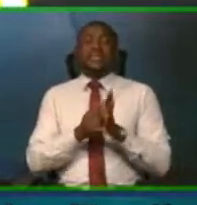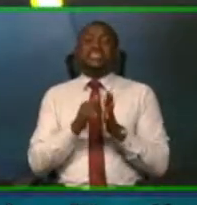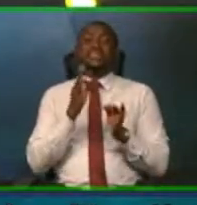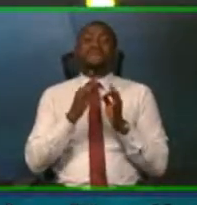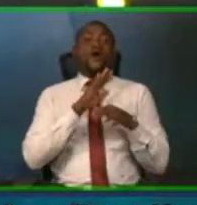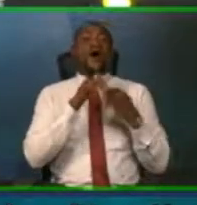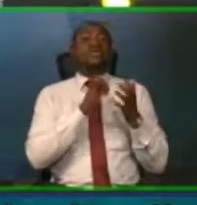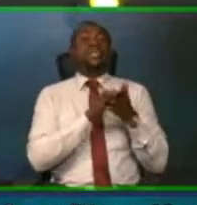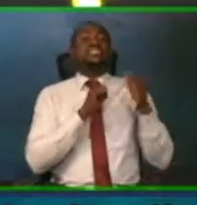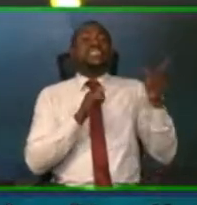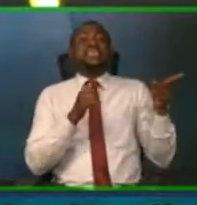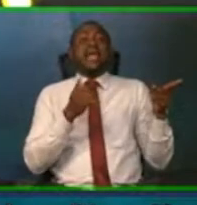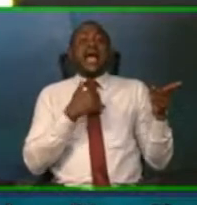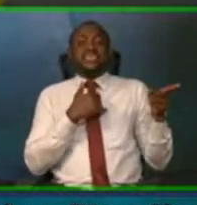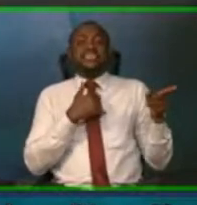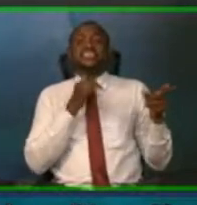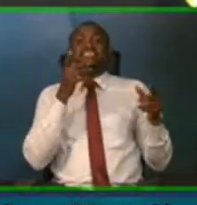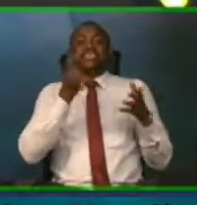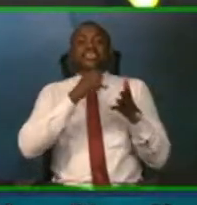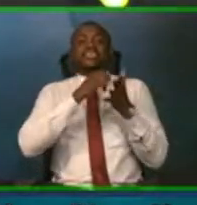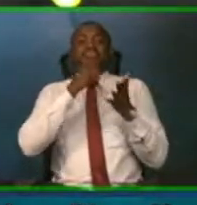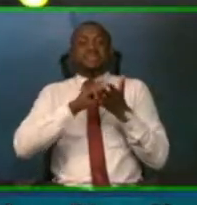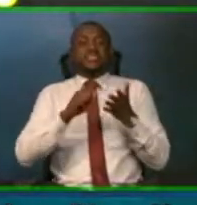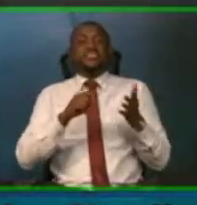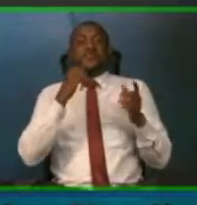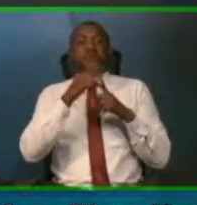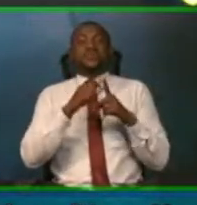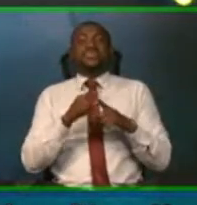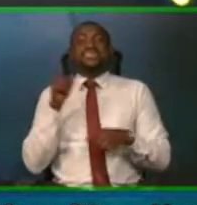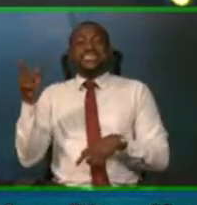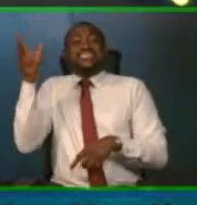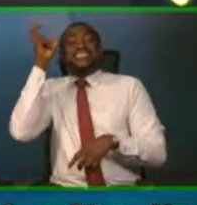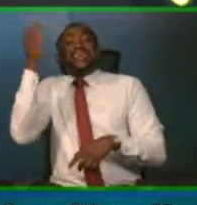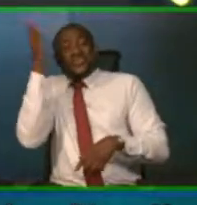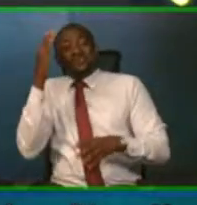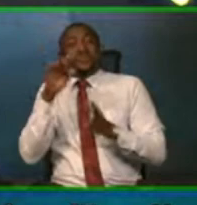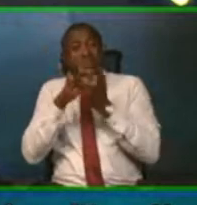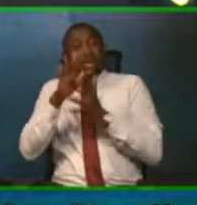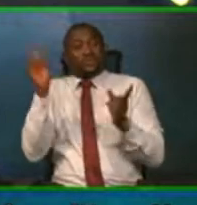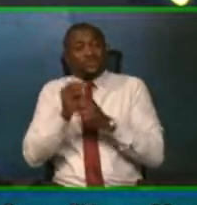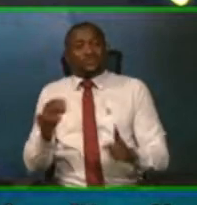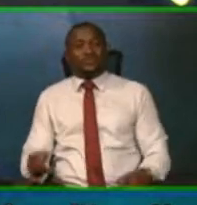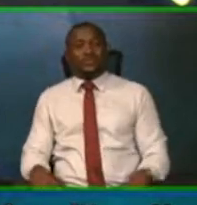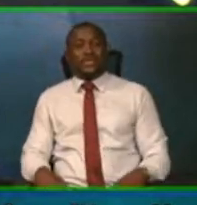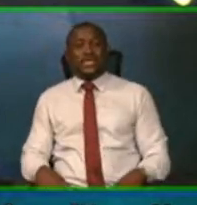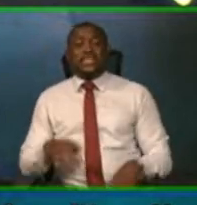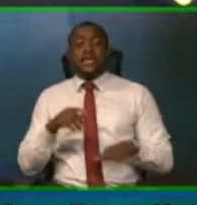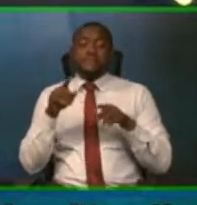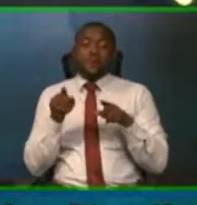it is written without discernment, he would fall like a pack of cards. The moment